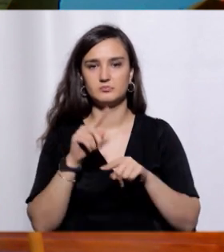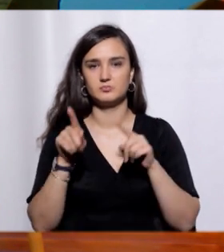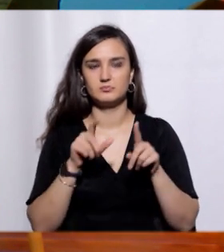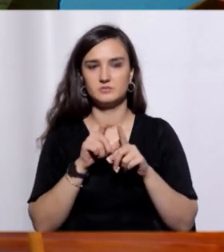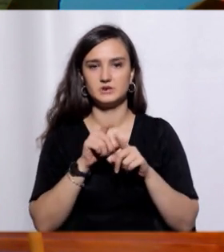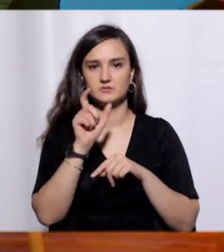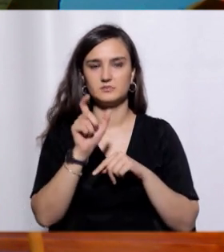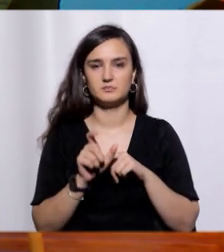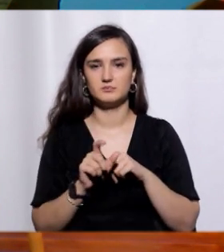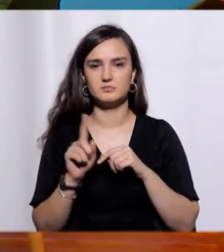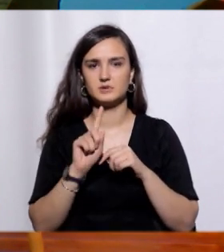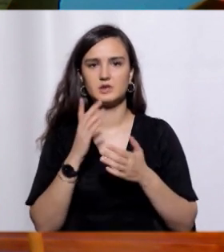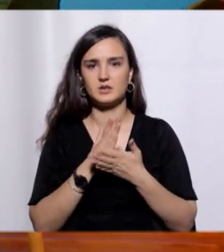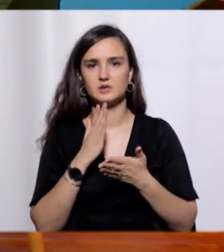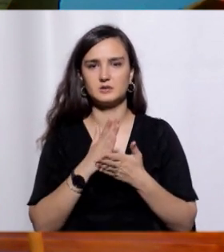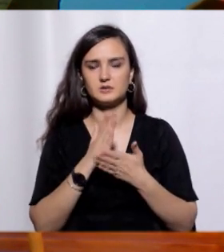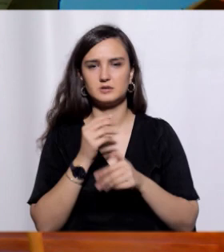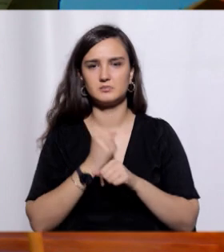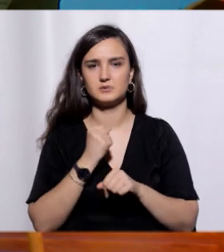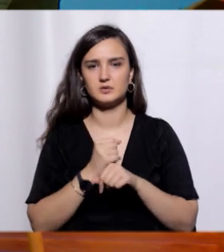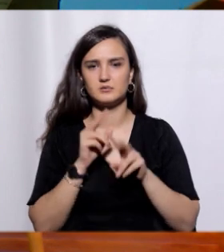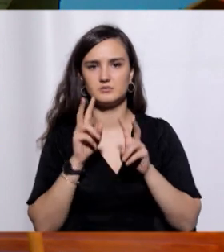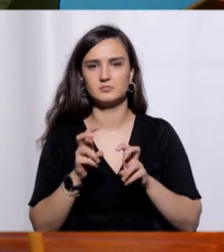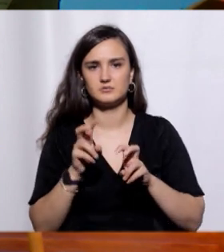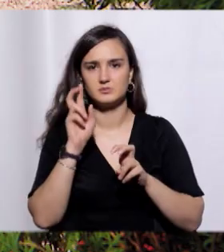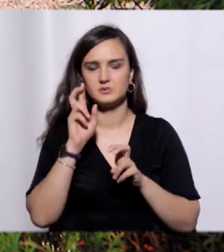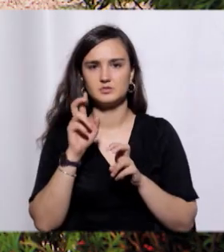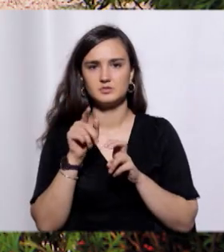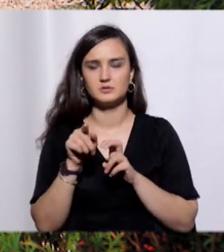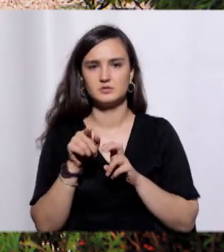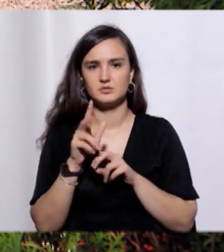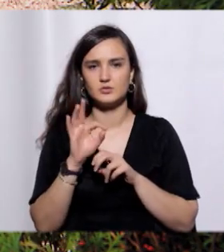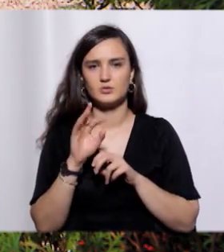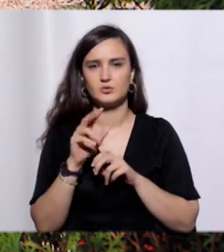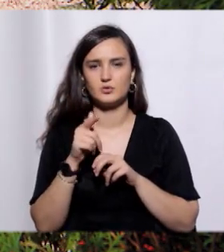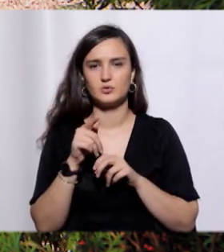vocabulary part. What is the job of a governess?